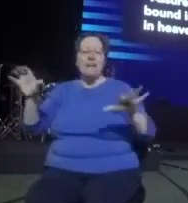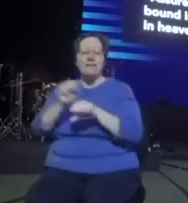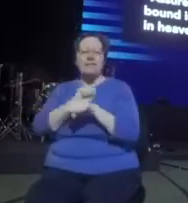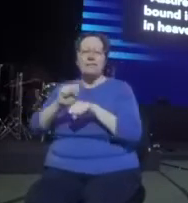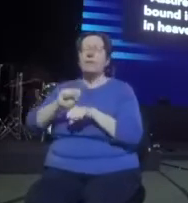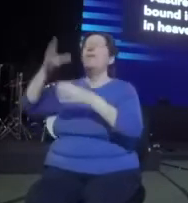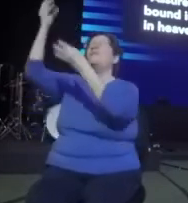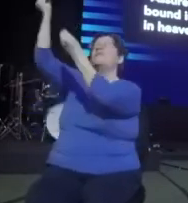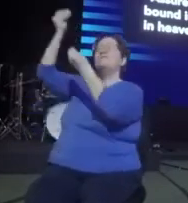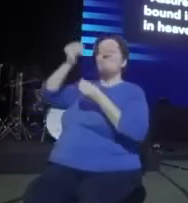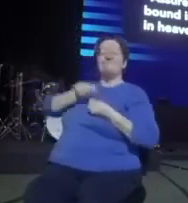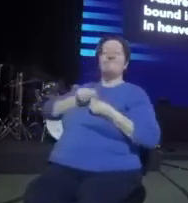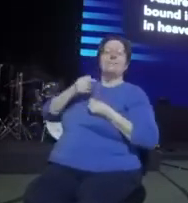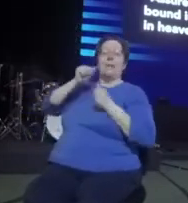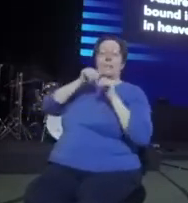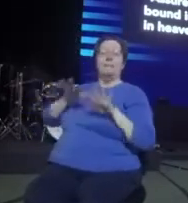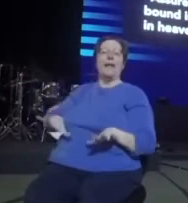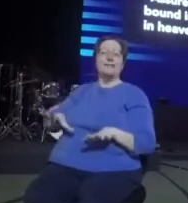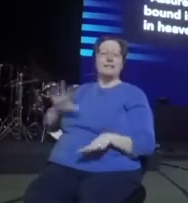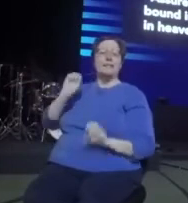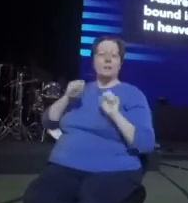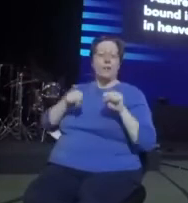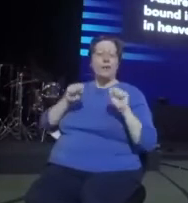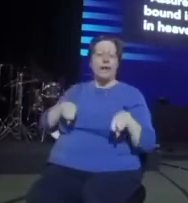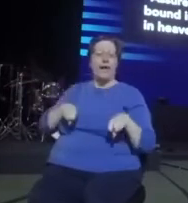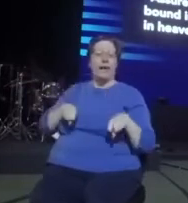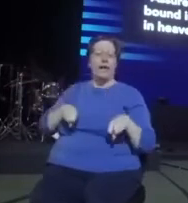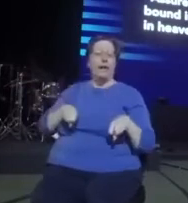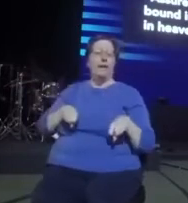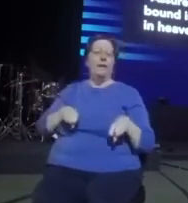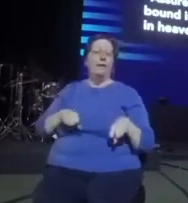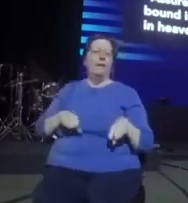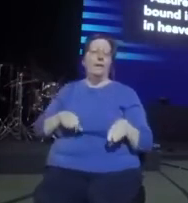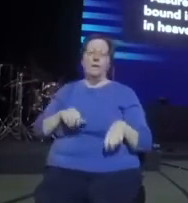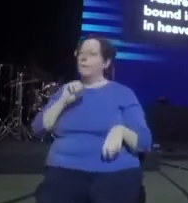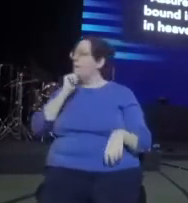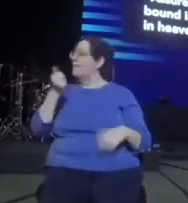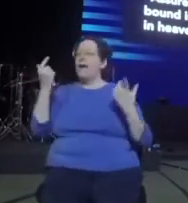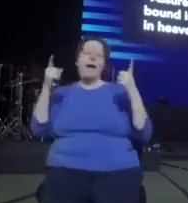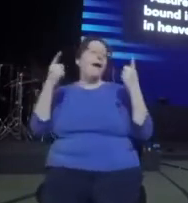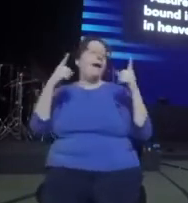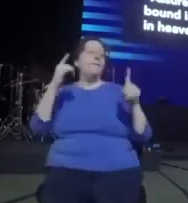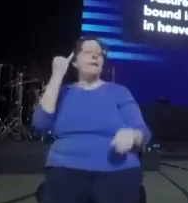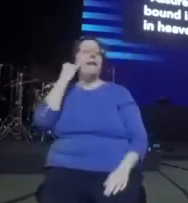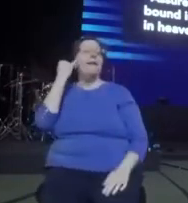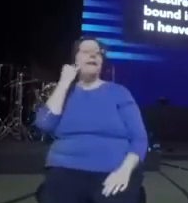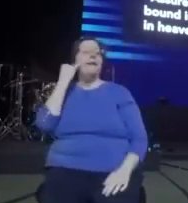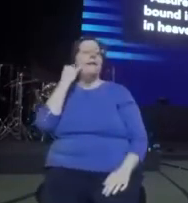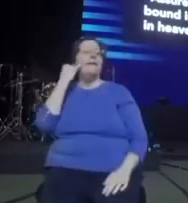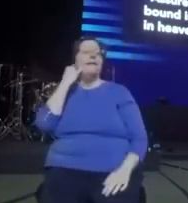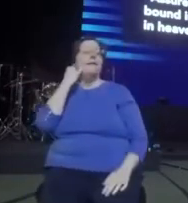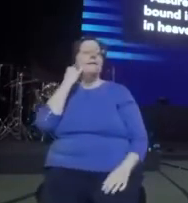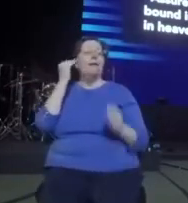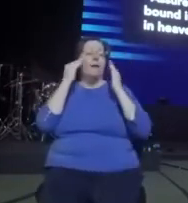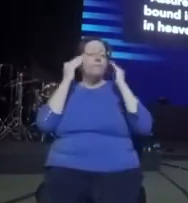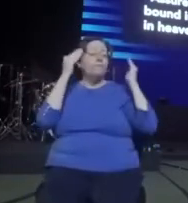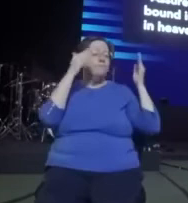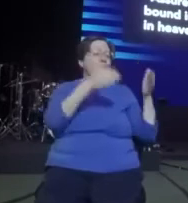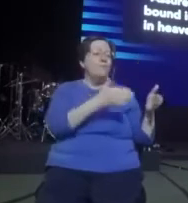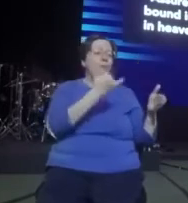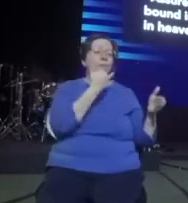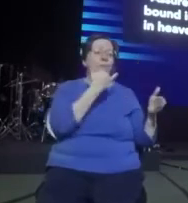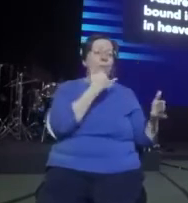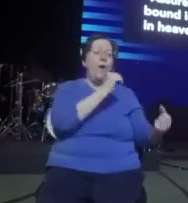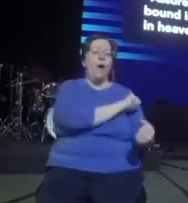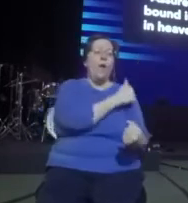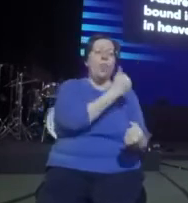blessings. But it doesn't happen. It doesn't happen if I lose what is